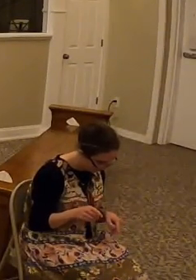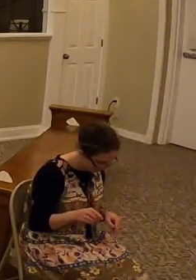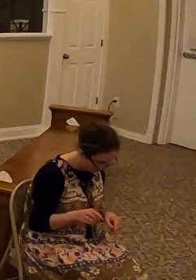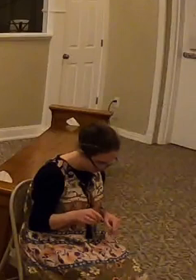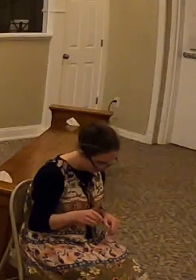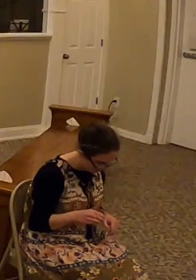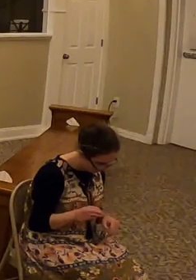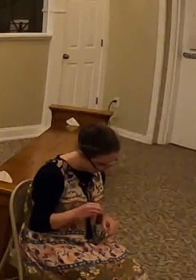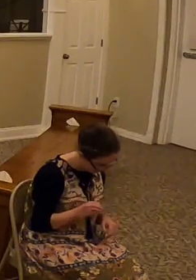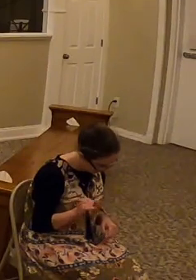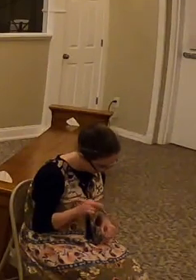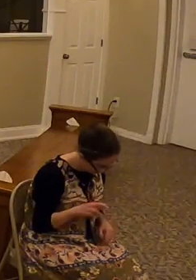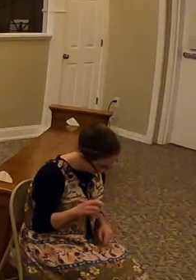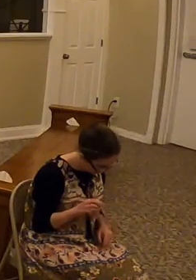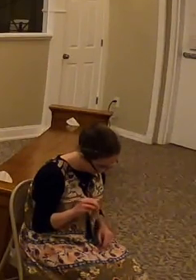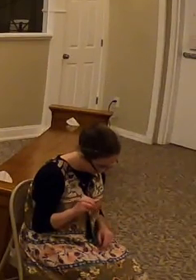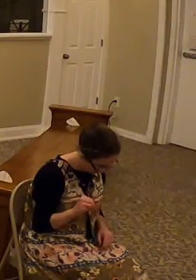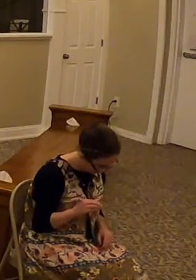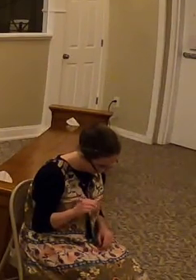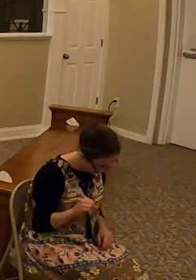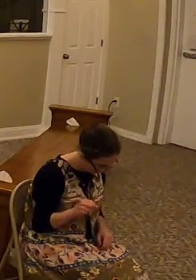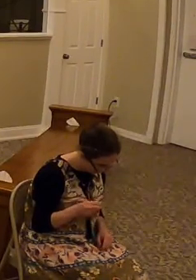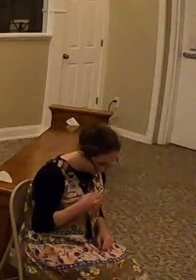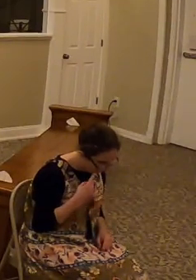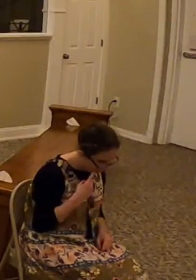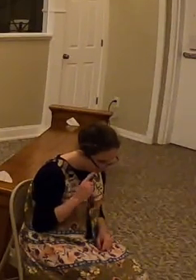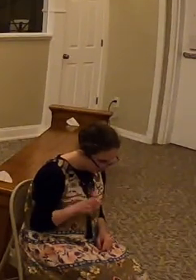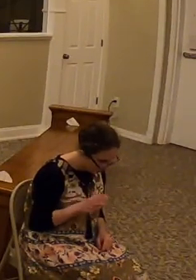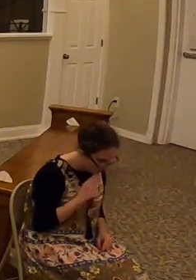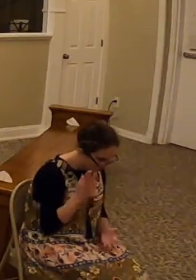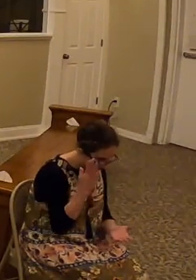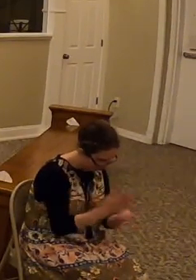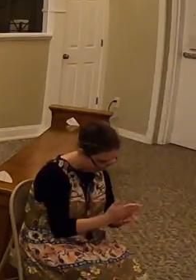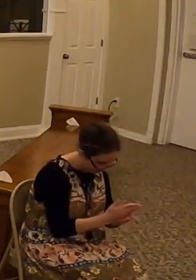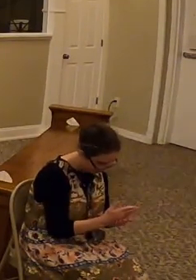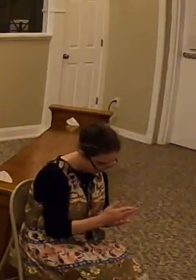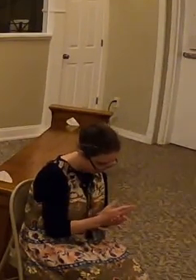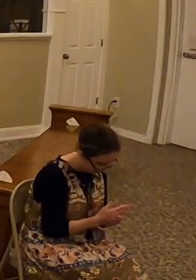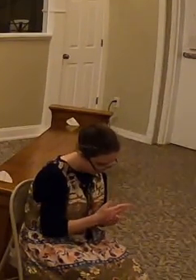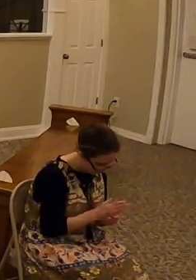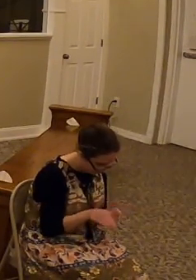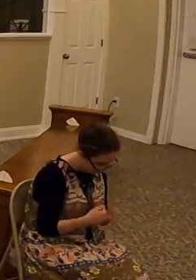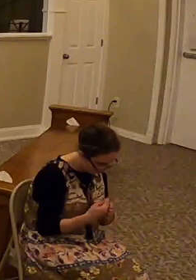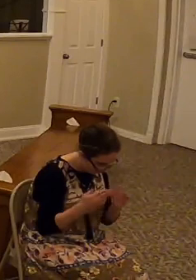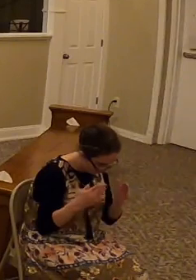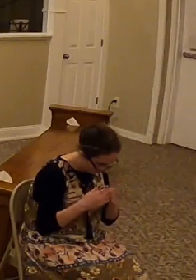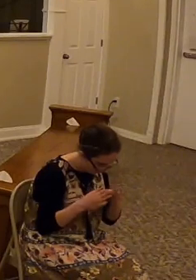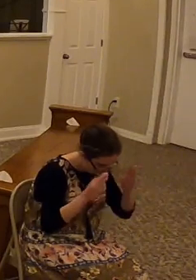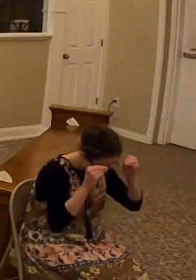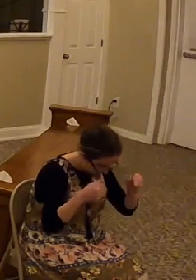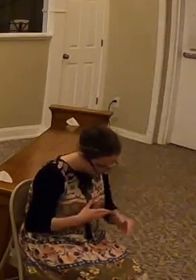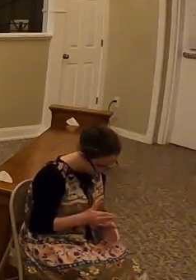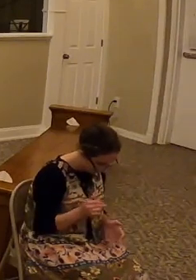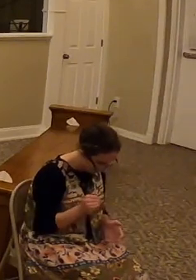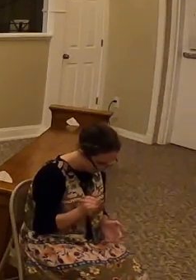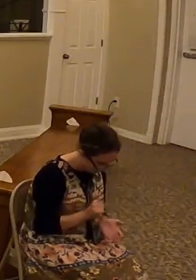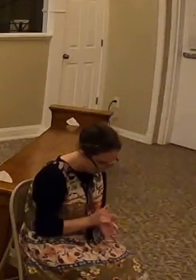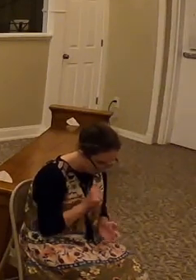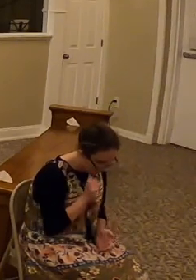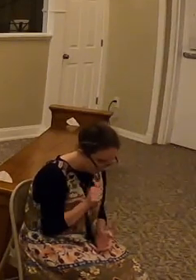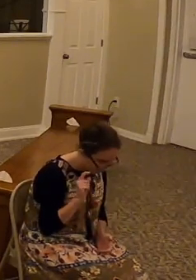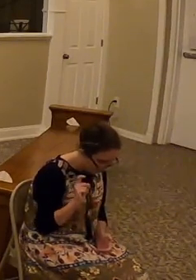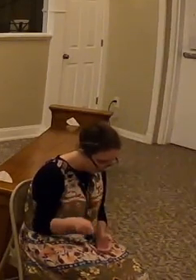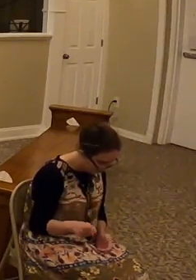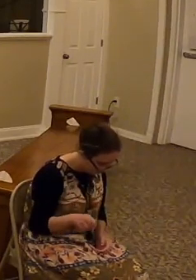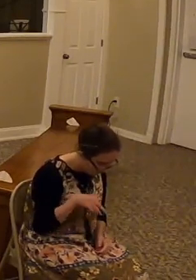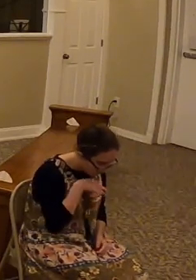of the circumcision, whose mouths must be stopped, who subvert whole houses, teaching things which they ought not